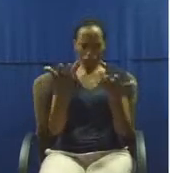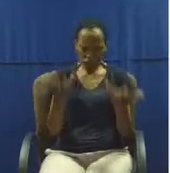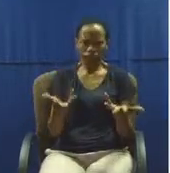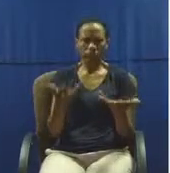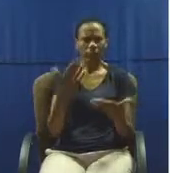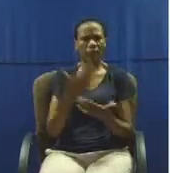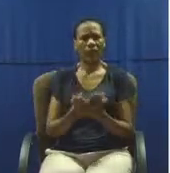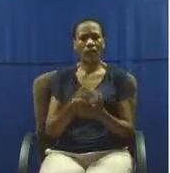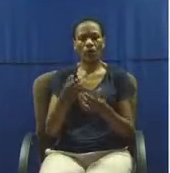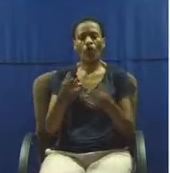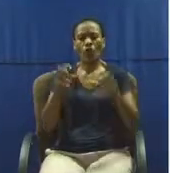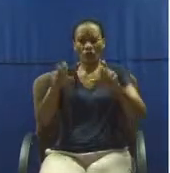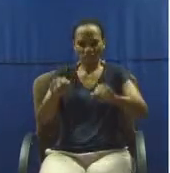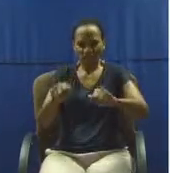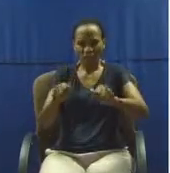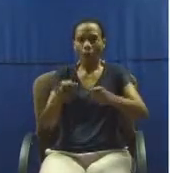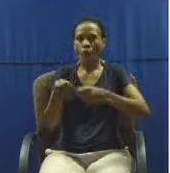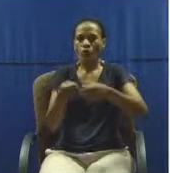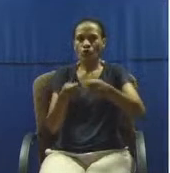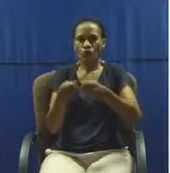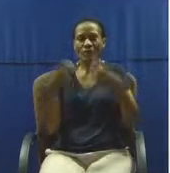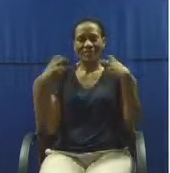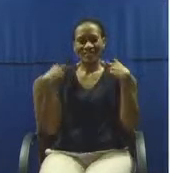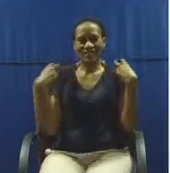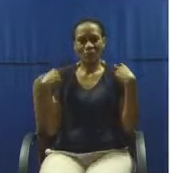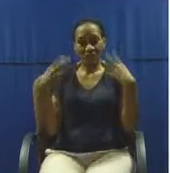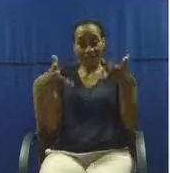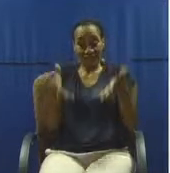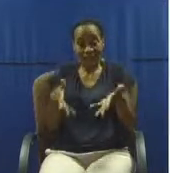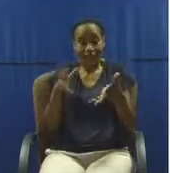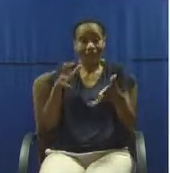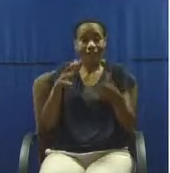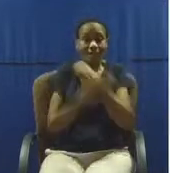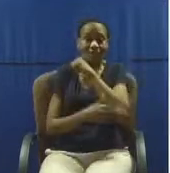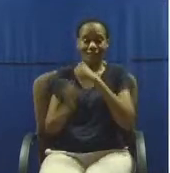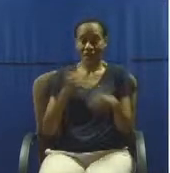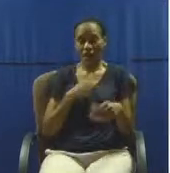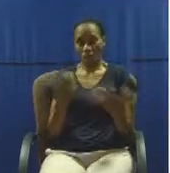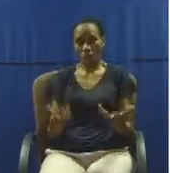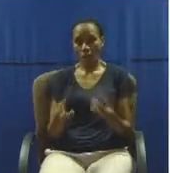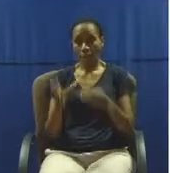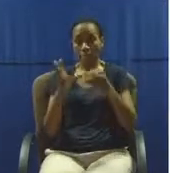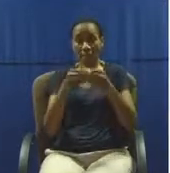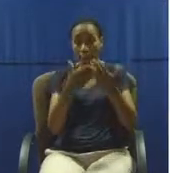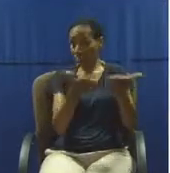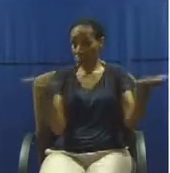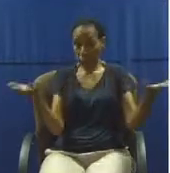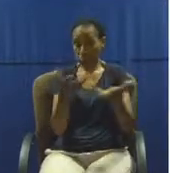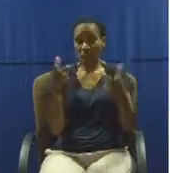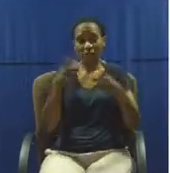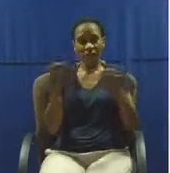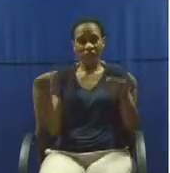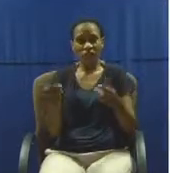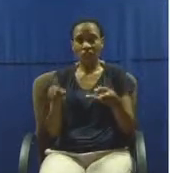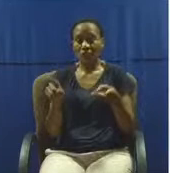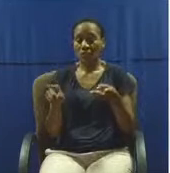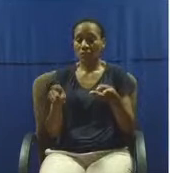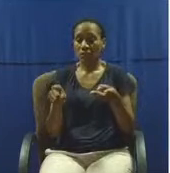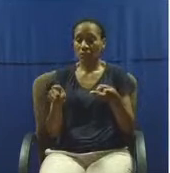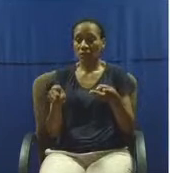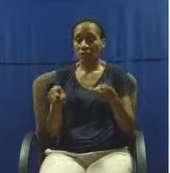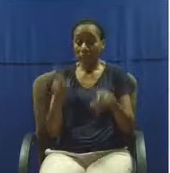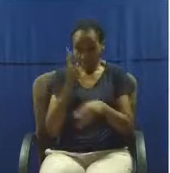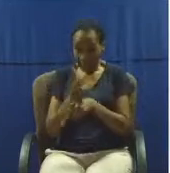on the security situation in the country. It has been raised by members, including by yourself,